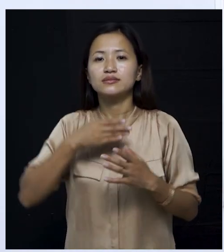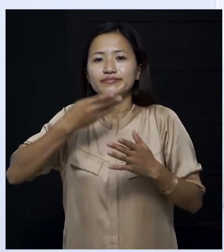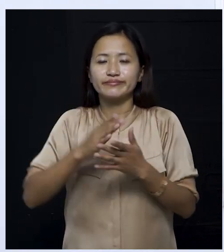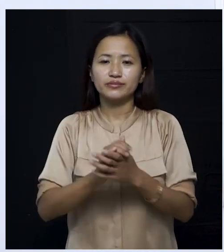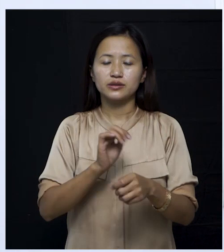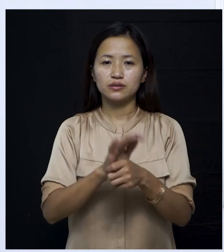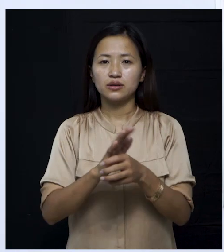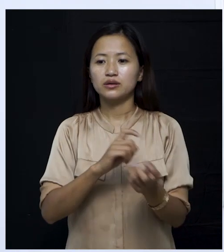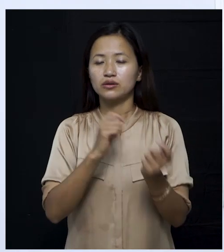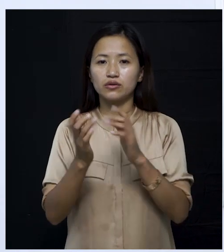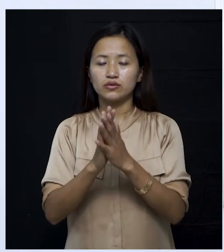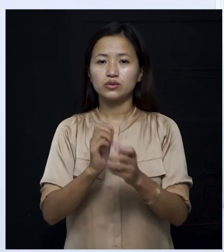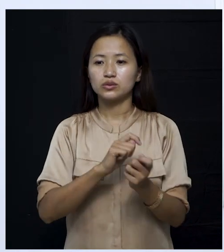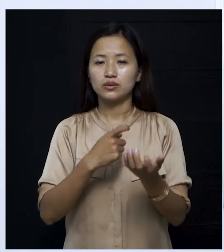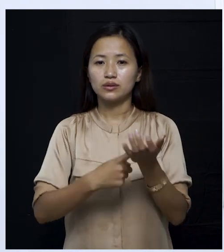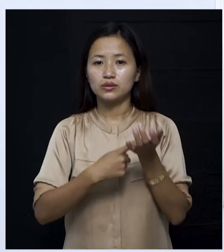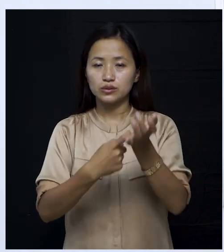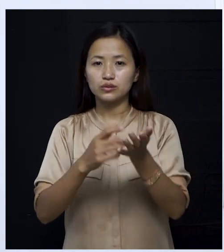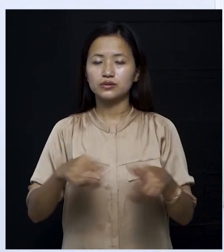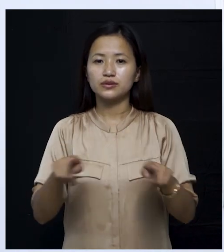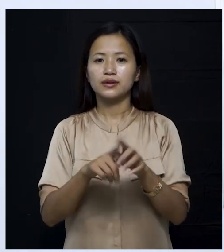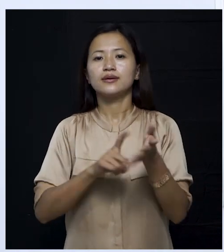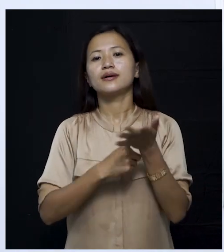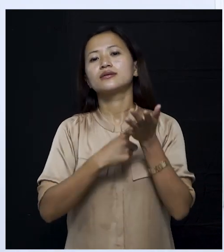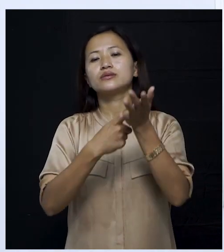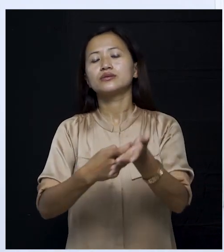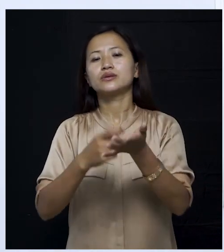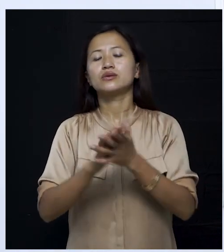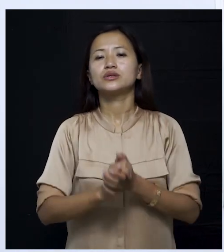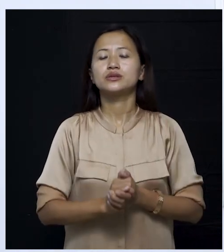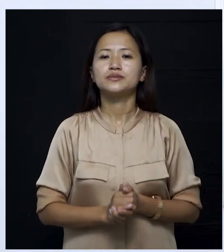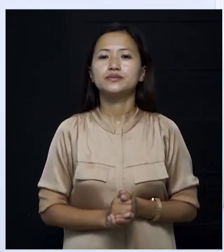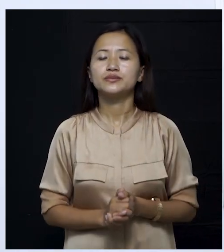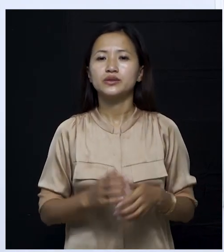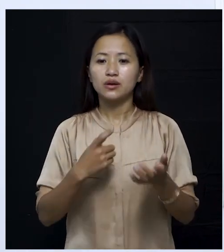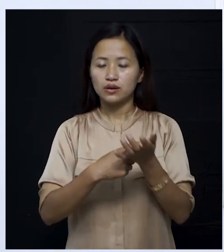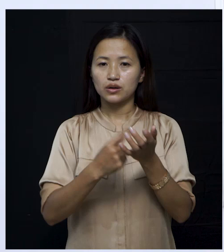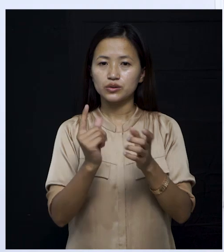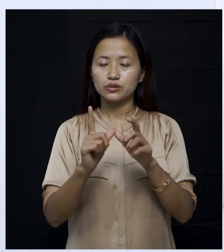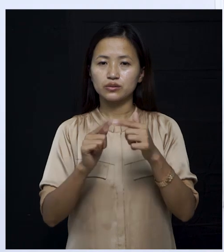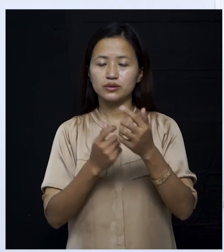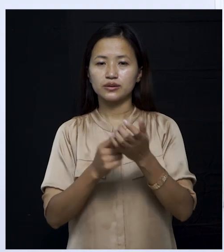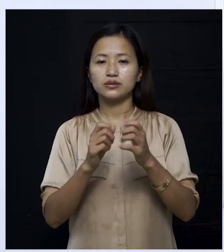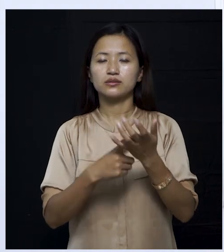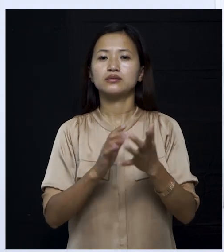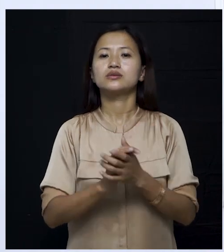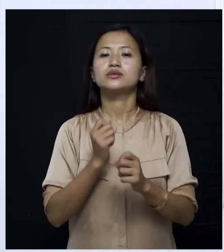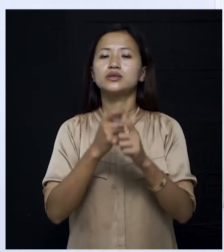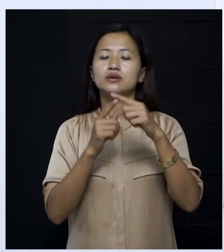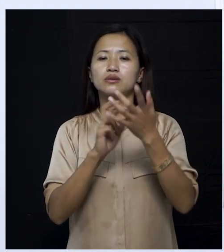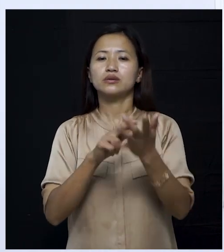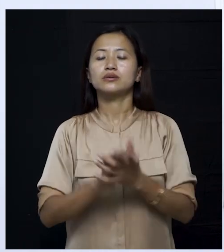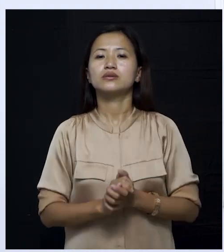are governed by rules and regulation. Got it? There will be rules and regulation. So